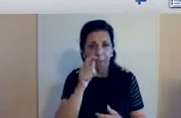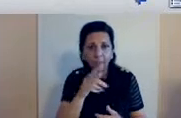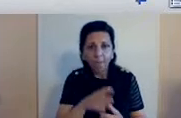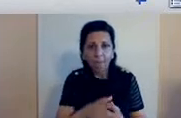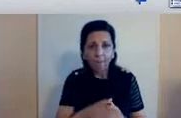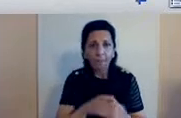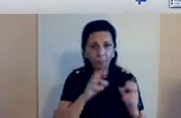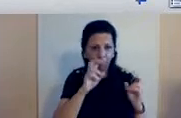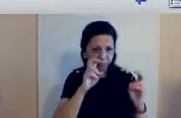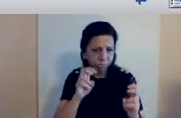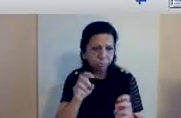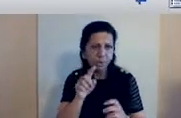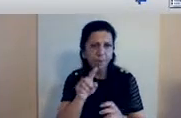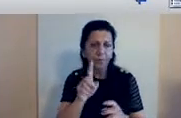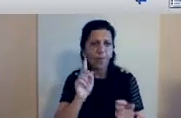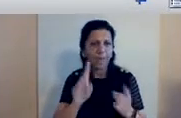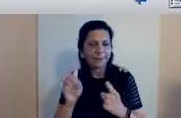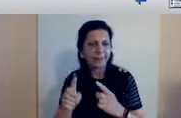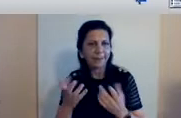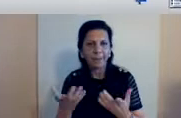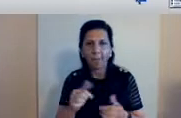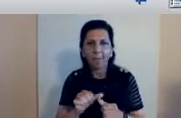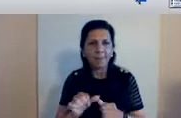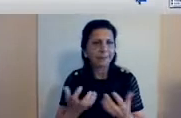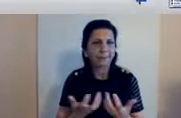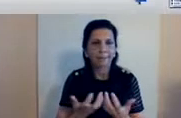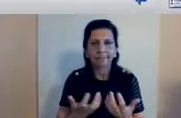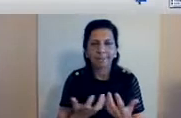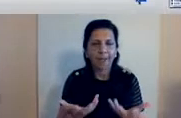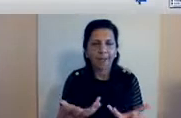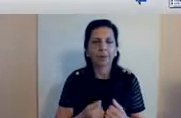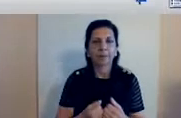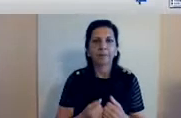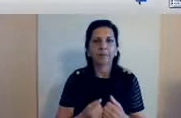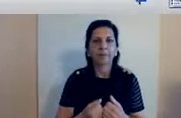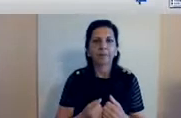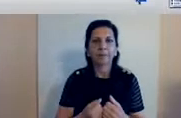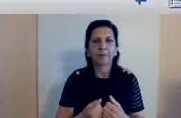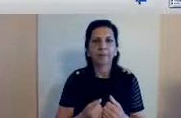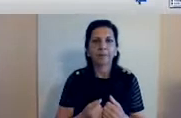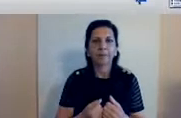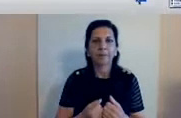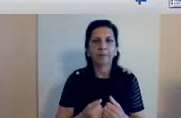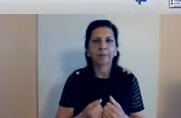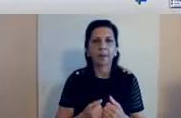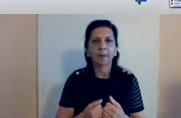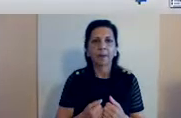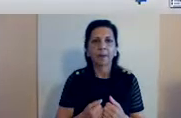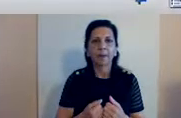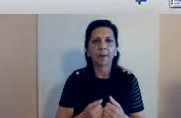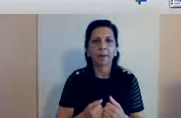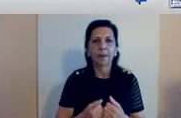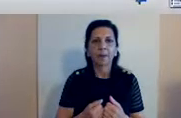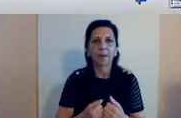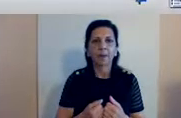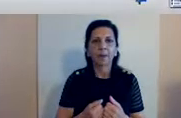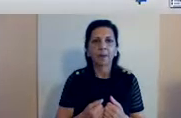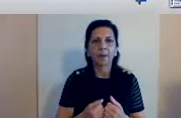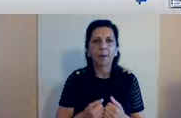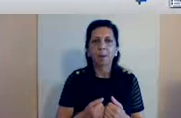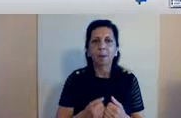thinking about, which I hope you'll find helpful and will make sense. But obviously, you know, what do we think the pandemic